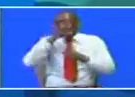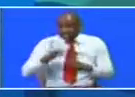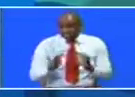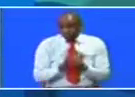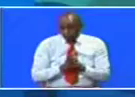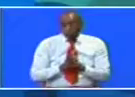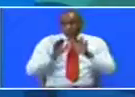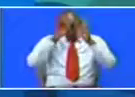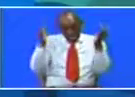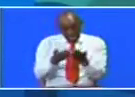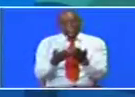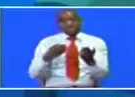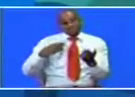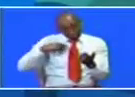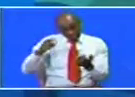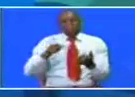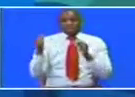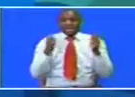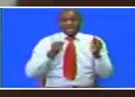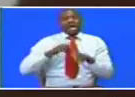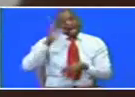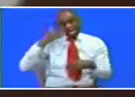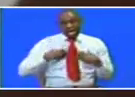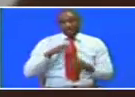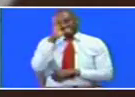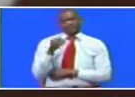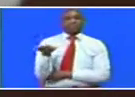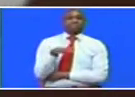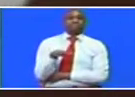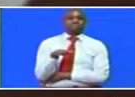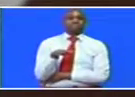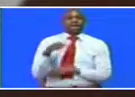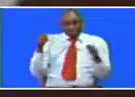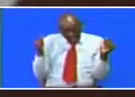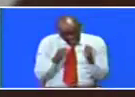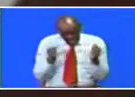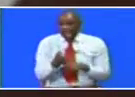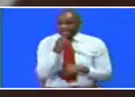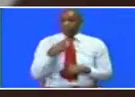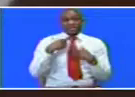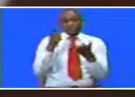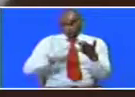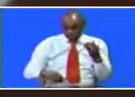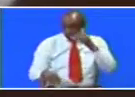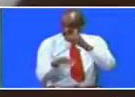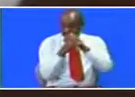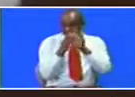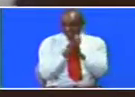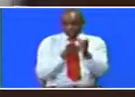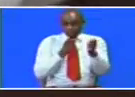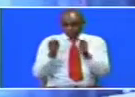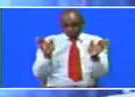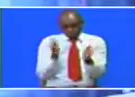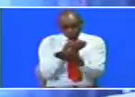global cases of malaria were in Africa. The malaria vaccine will be rolled out as a complementary malaria control